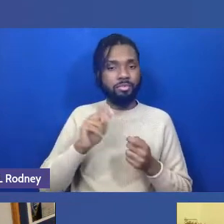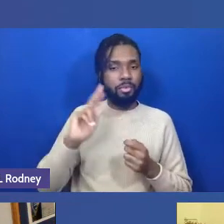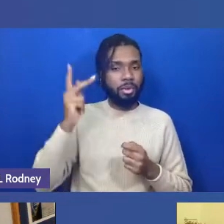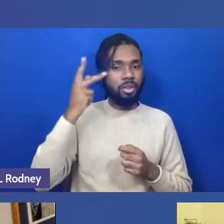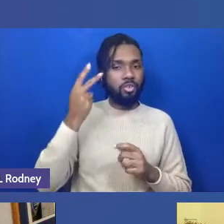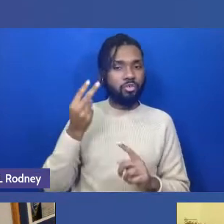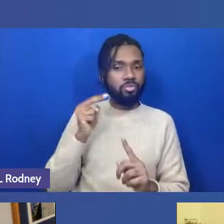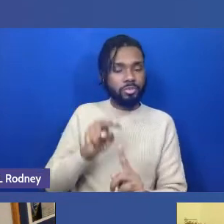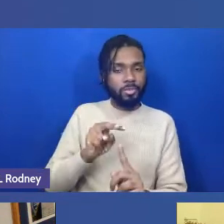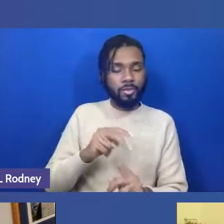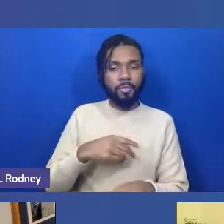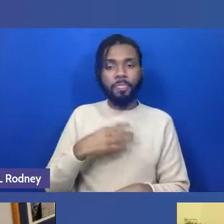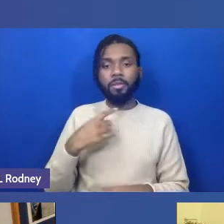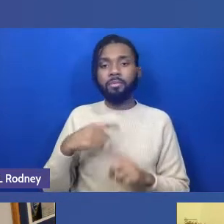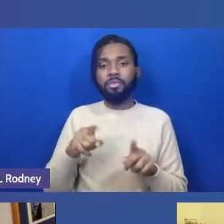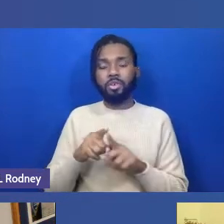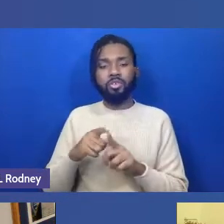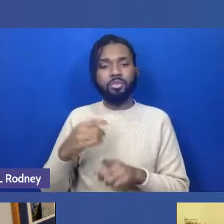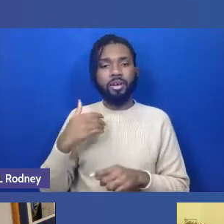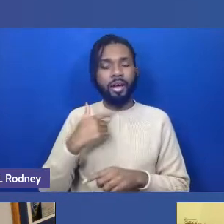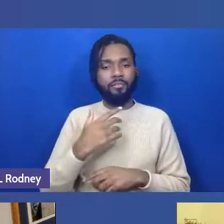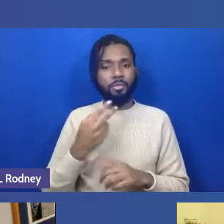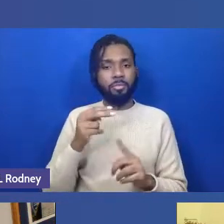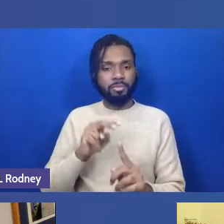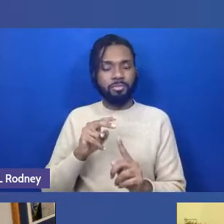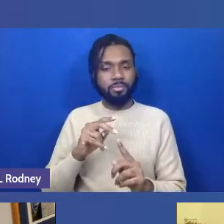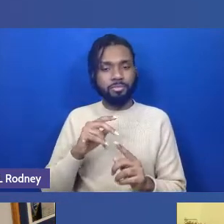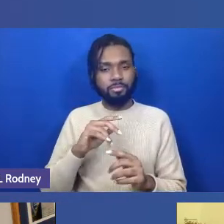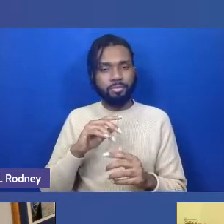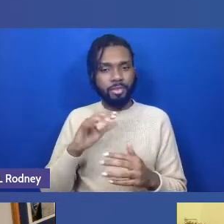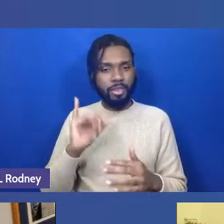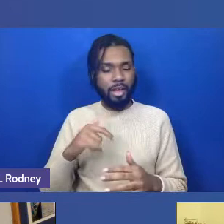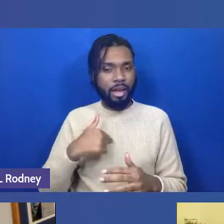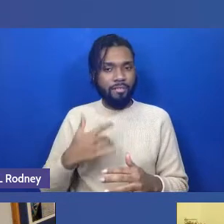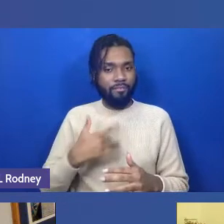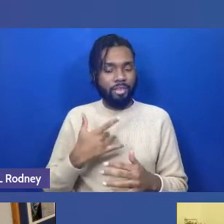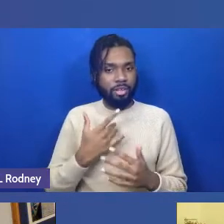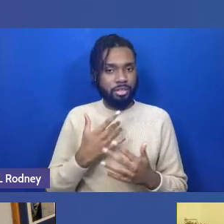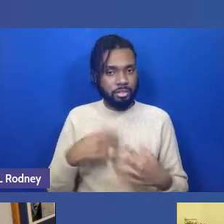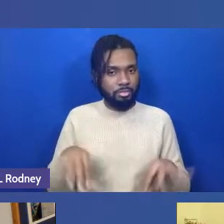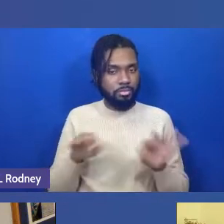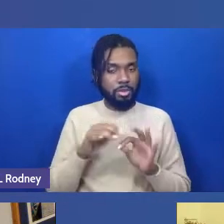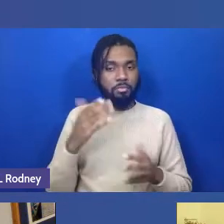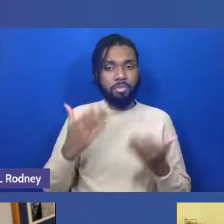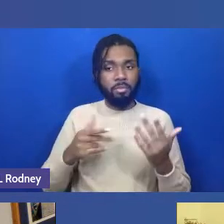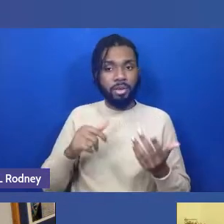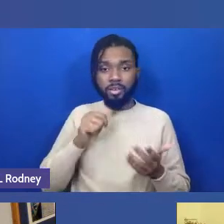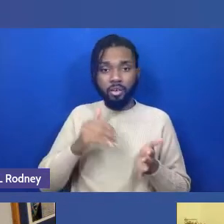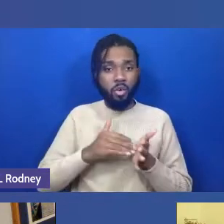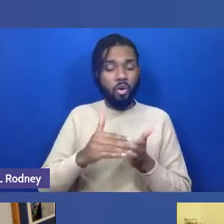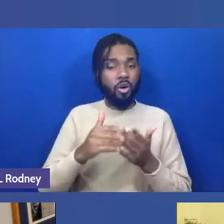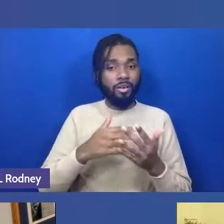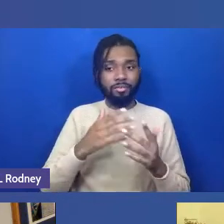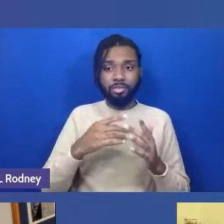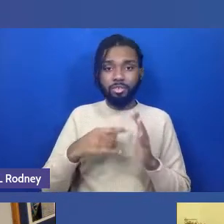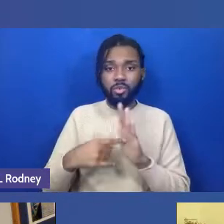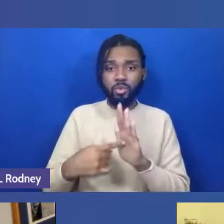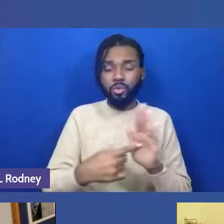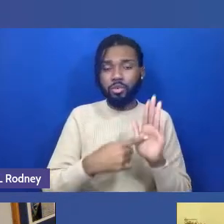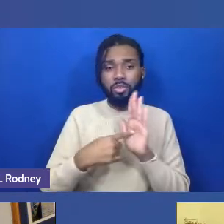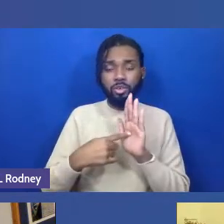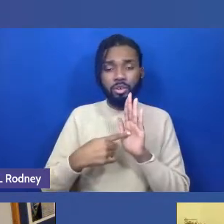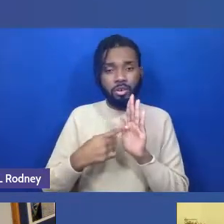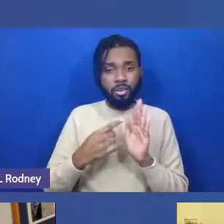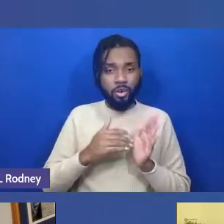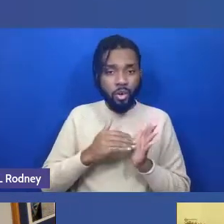it's got a voice that I believe to be essential and that may not be heard in as